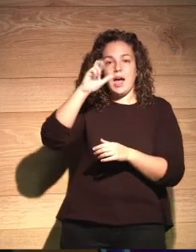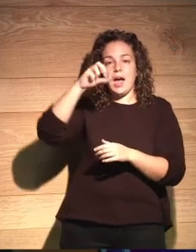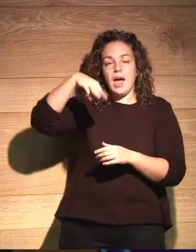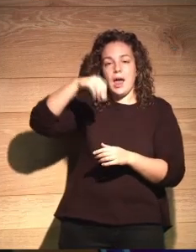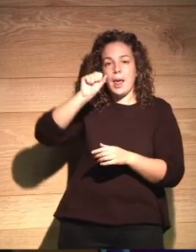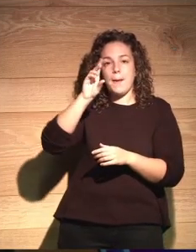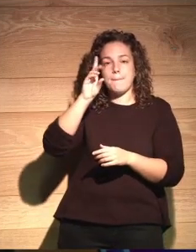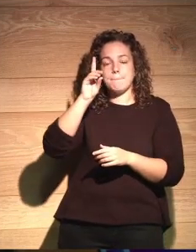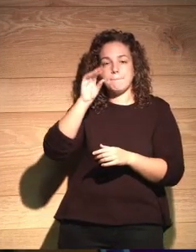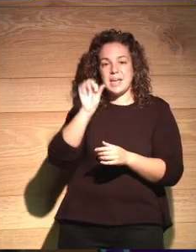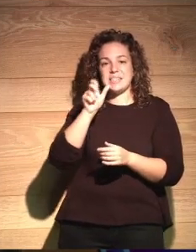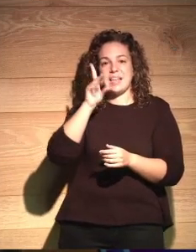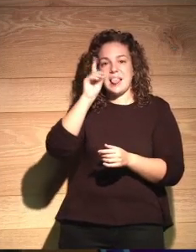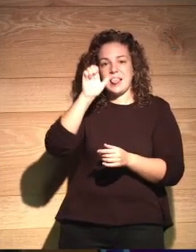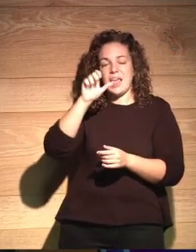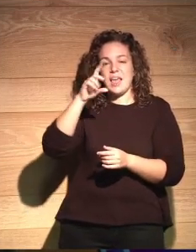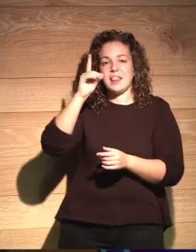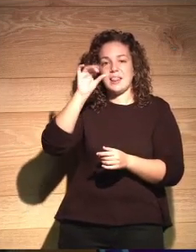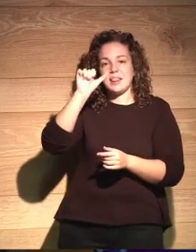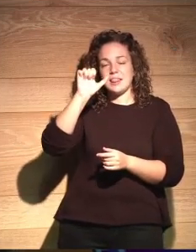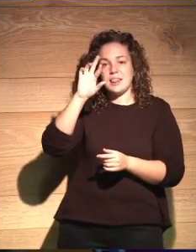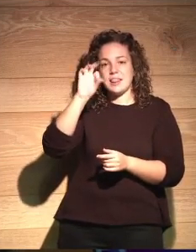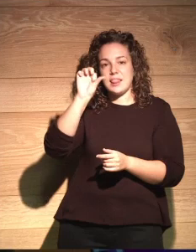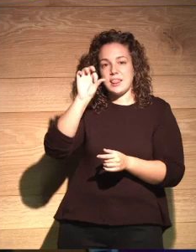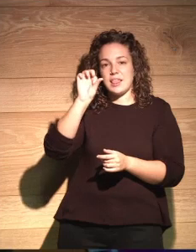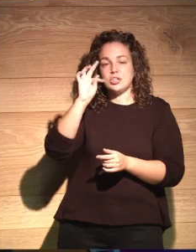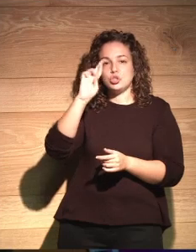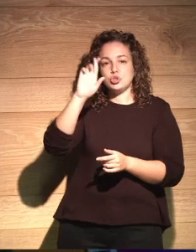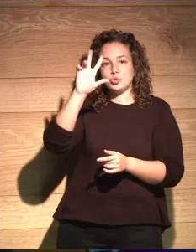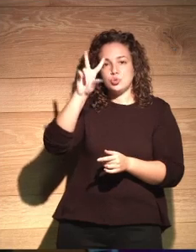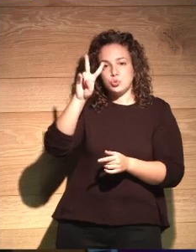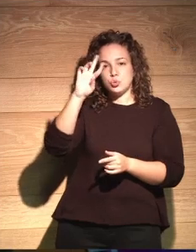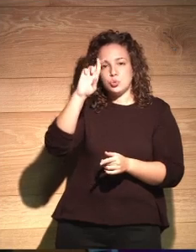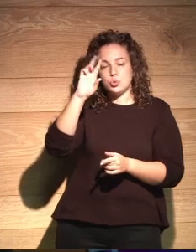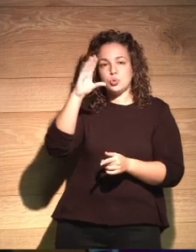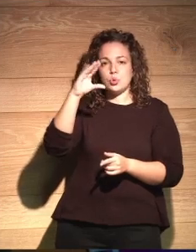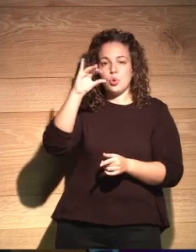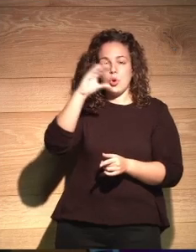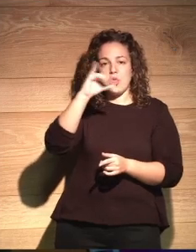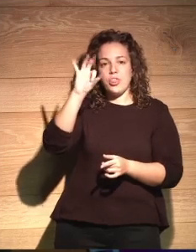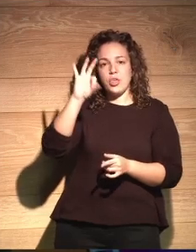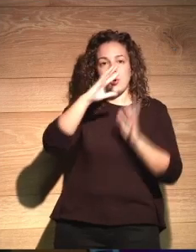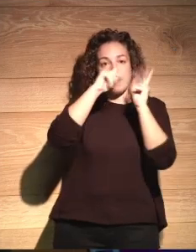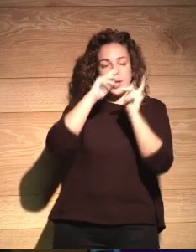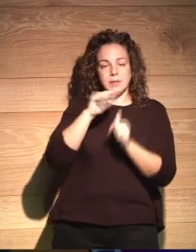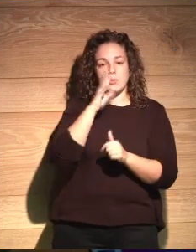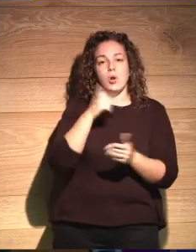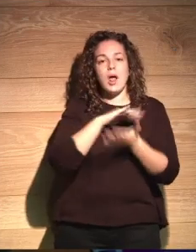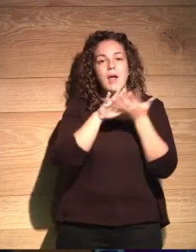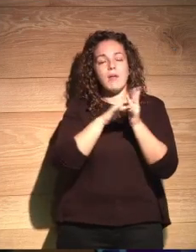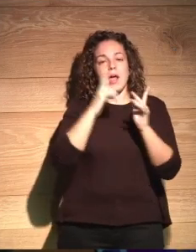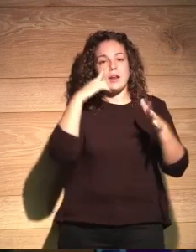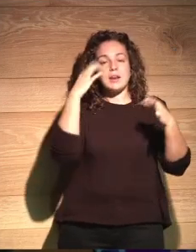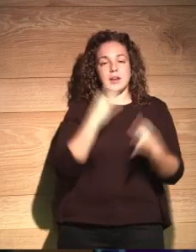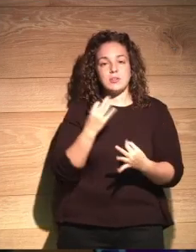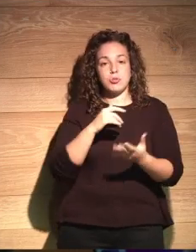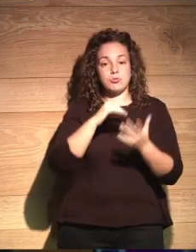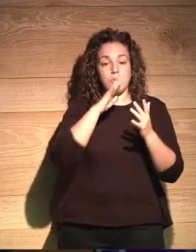of mathematic destruction weapons. She was speaking about the